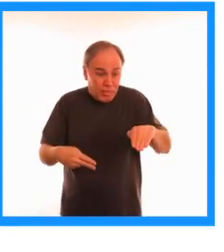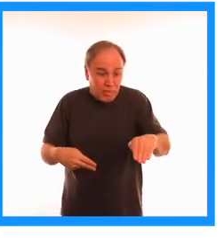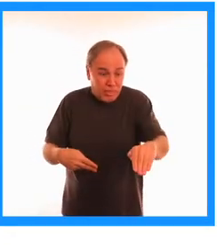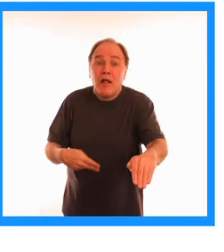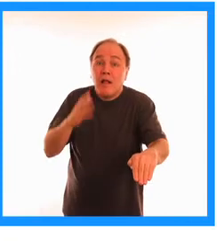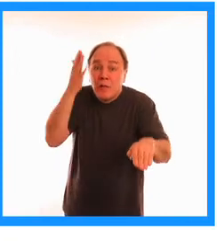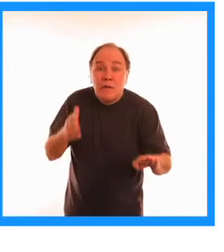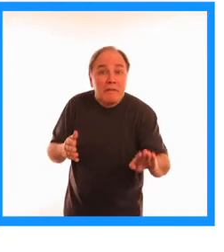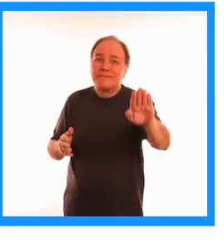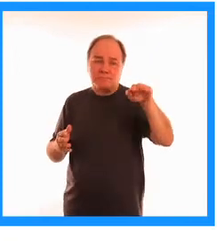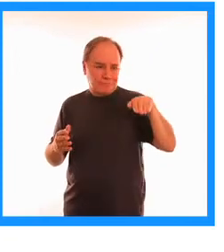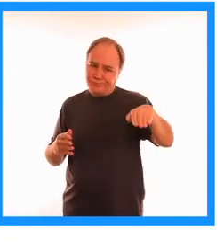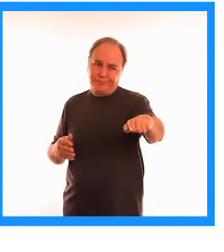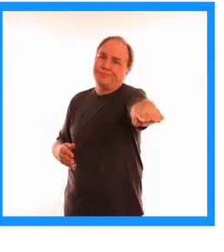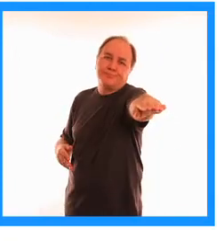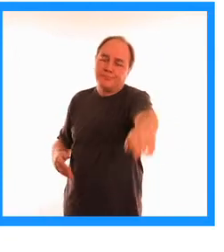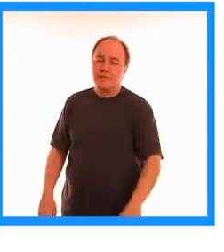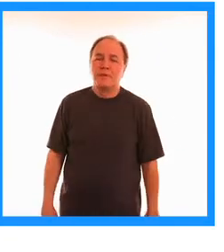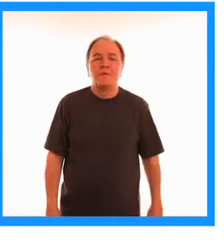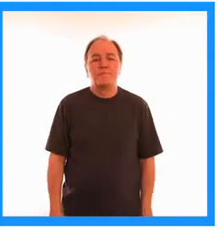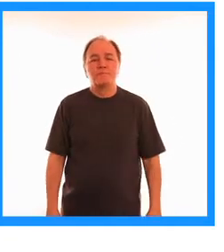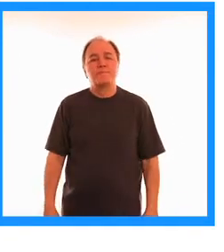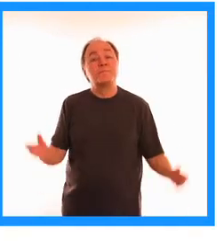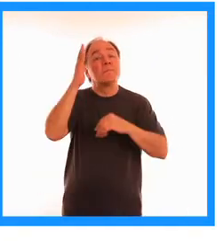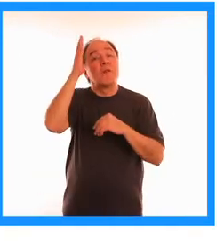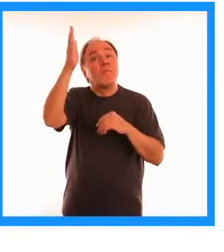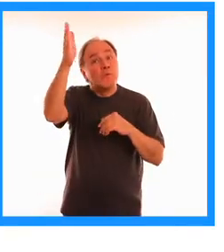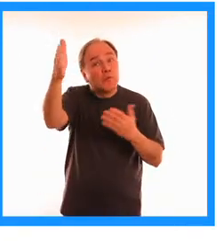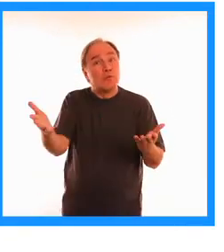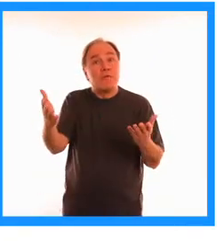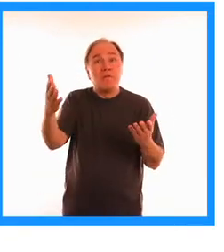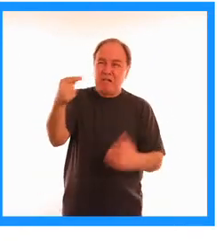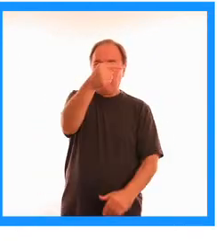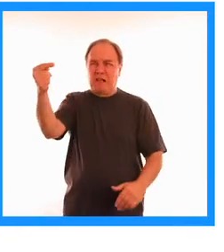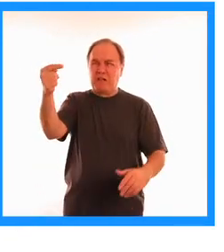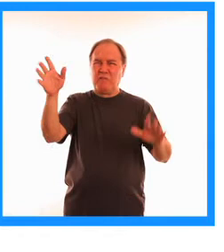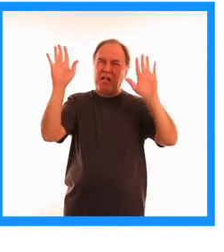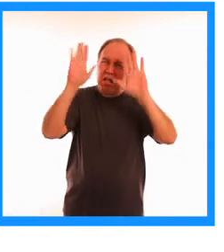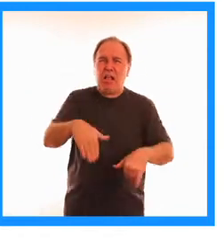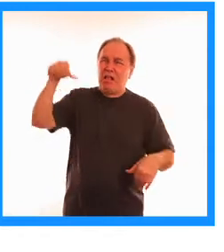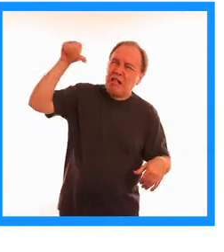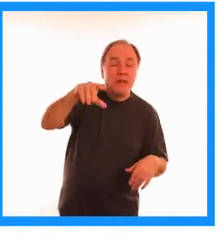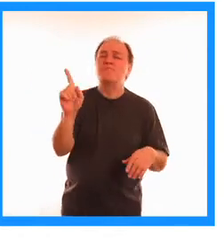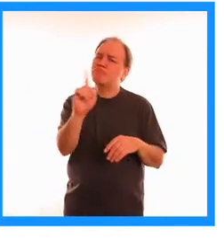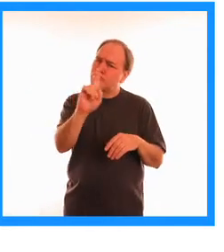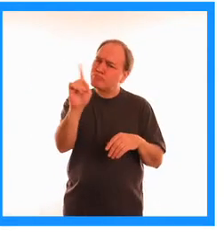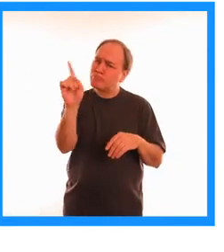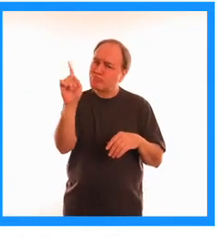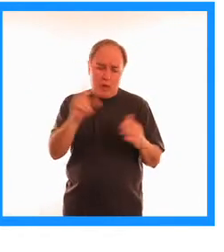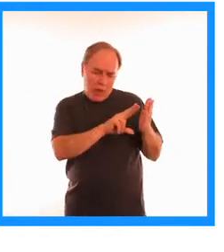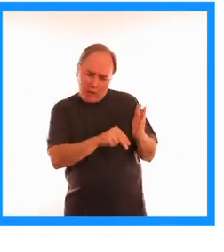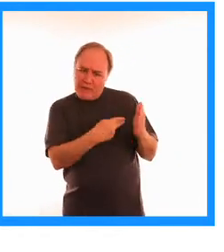can enhance access and safety for all children, teachers, parents, and visitors, not just those who use wheelchairs. In efforts to